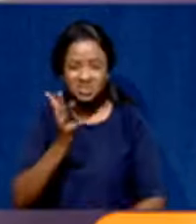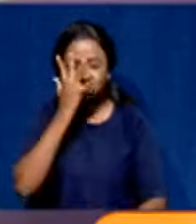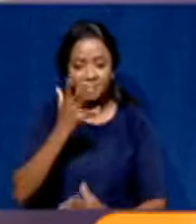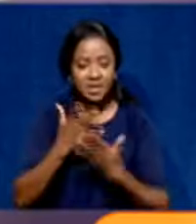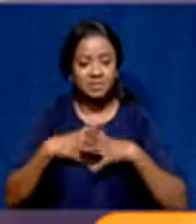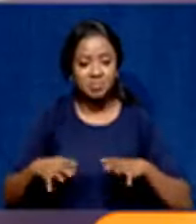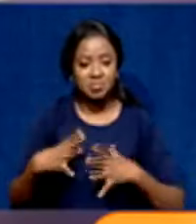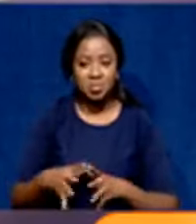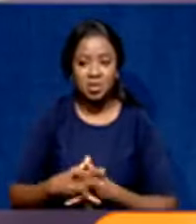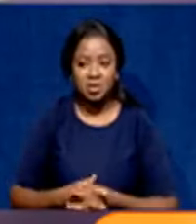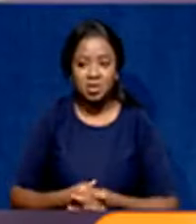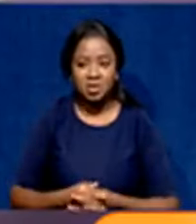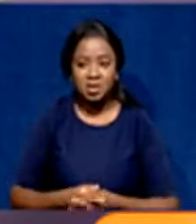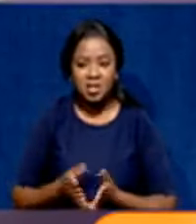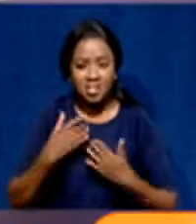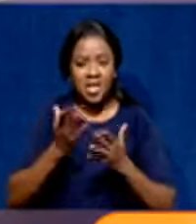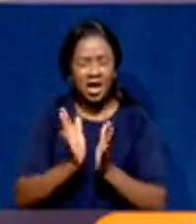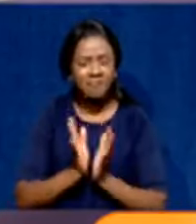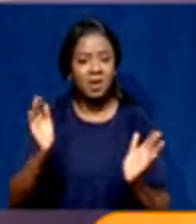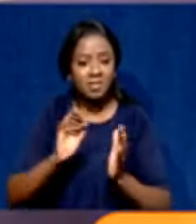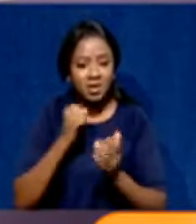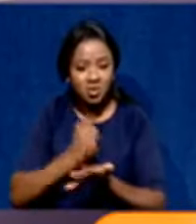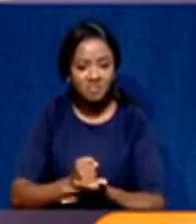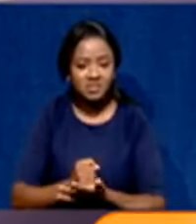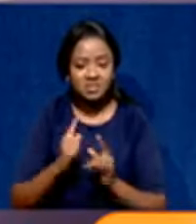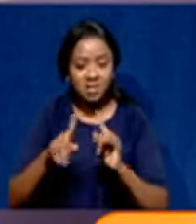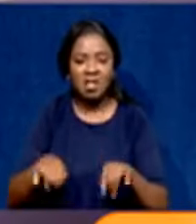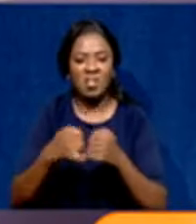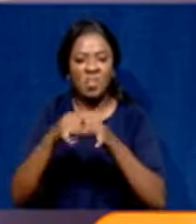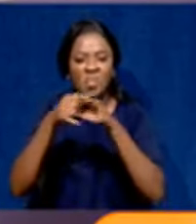people holding public office, stinging to the core.